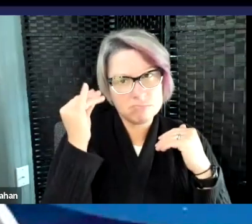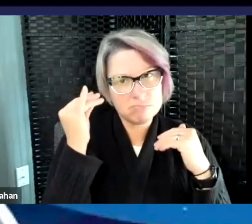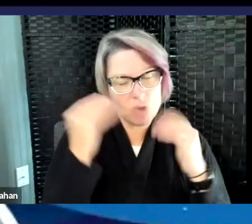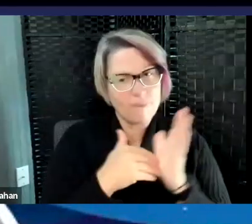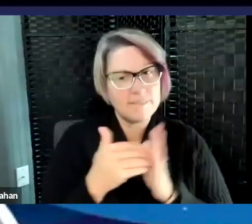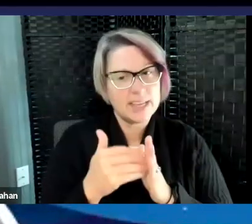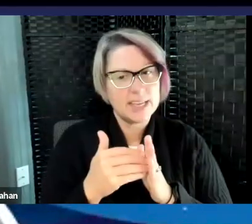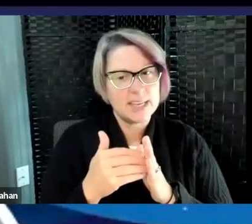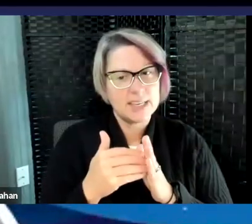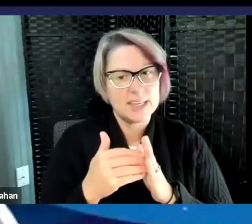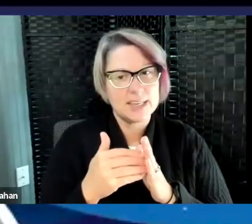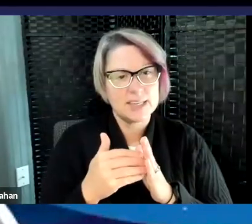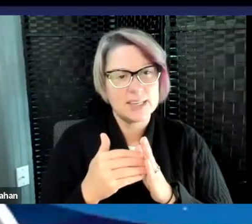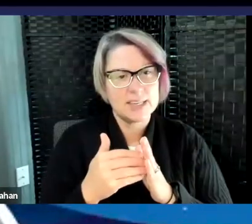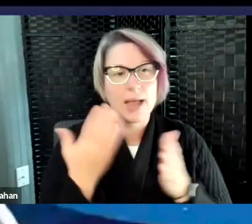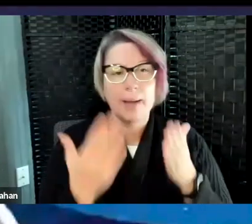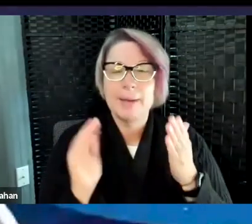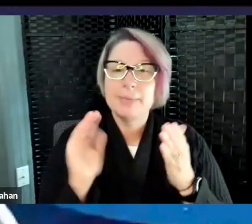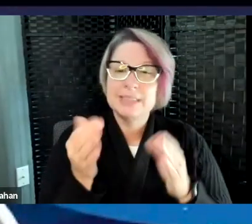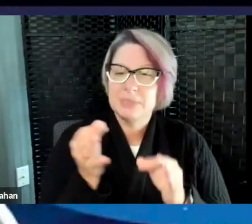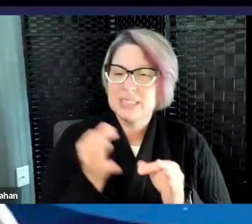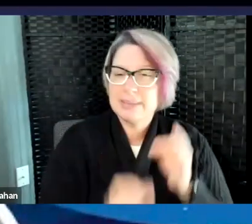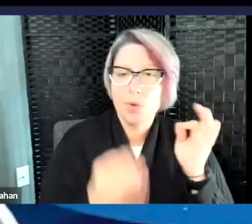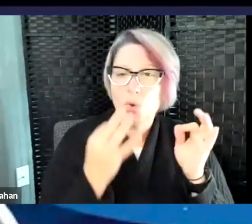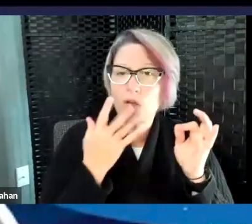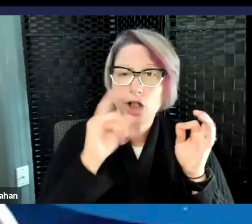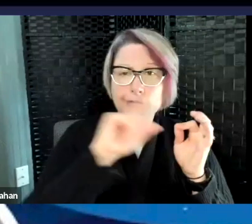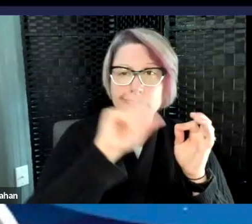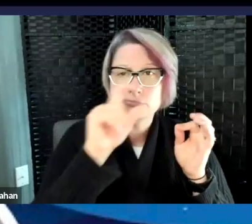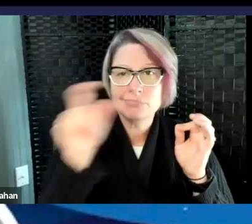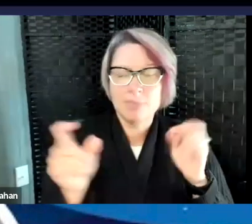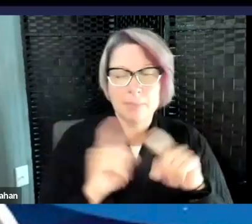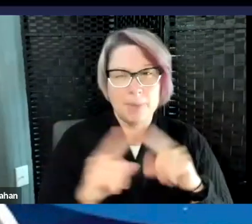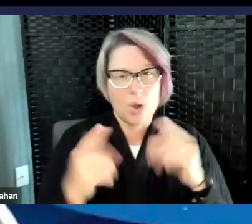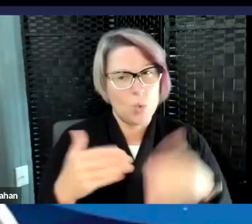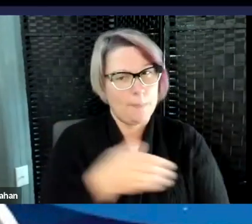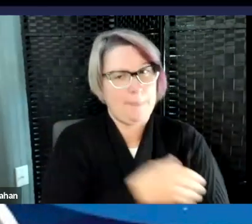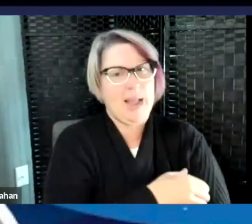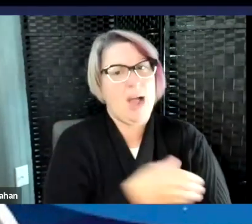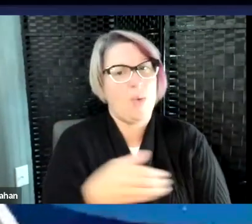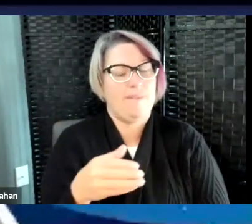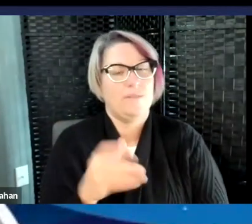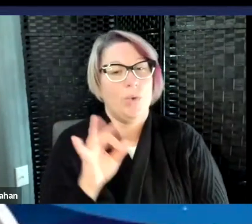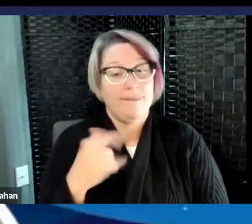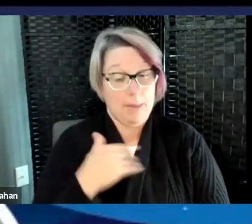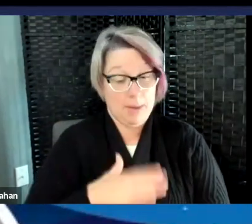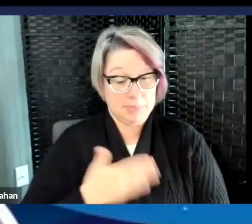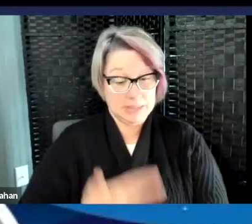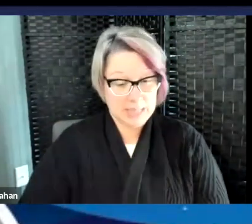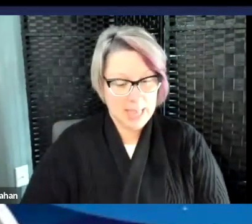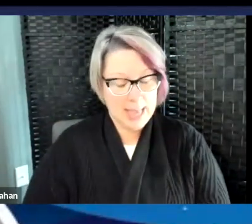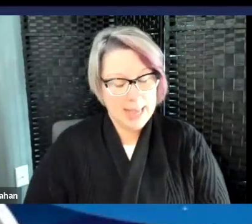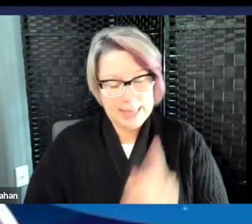might look like it's just a simple color wheel, but it's really powerful. And when I get upset, I remind myself, okay, I'm in the